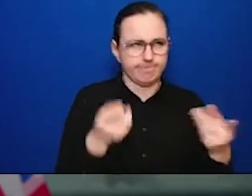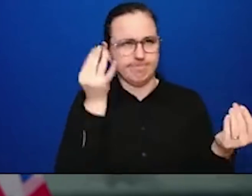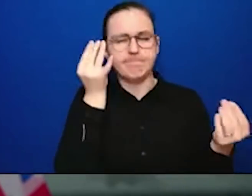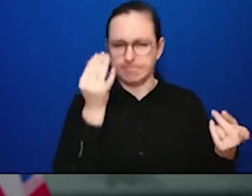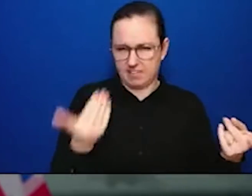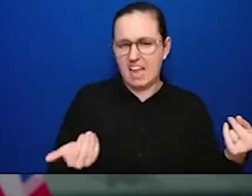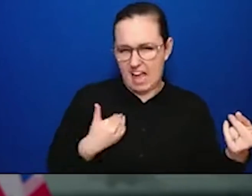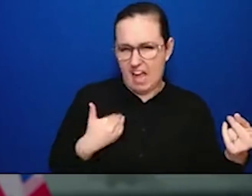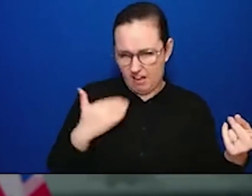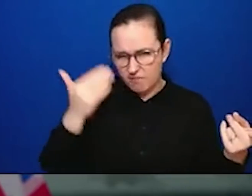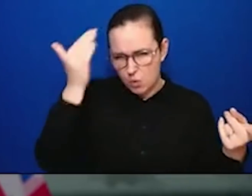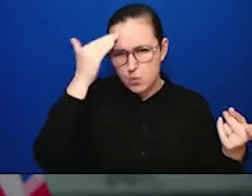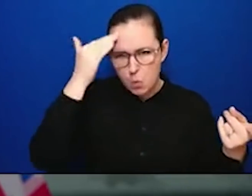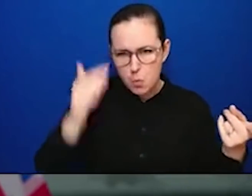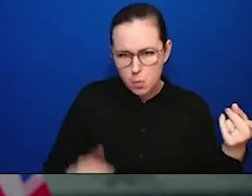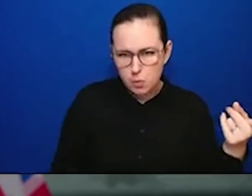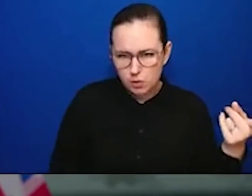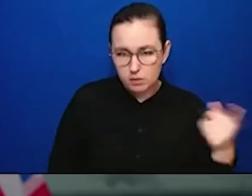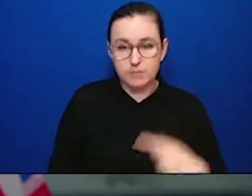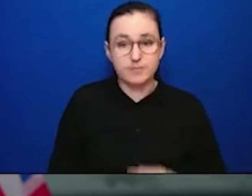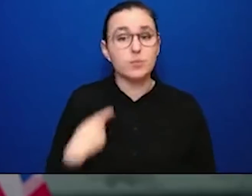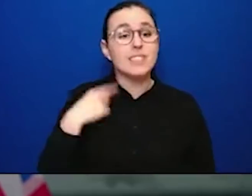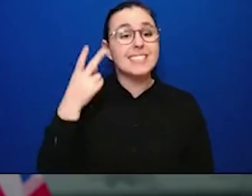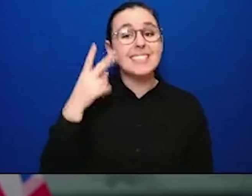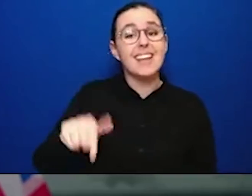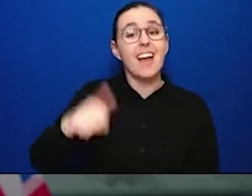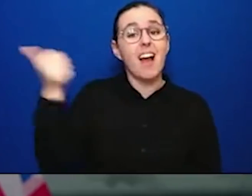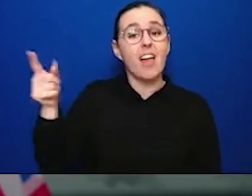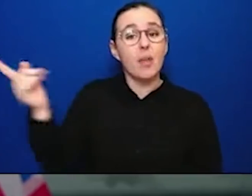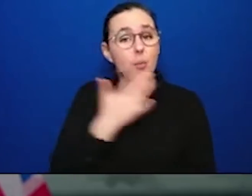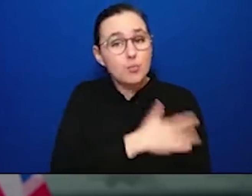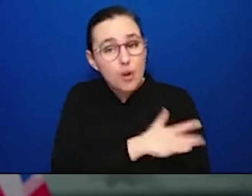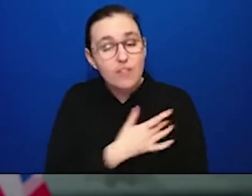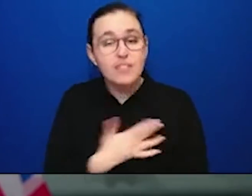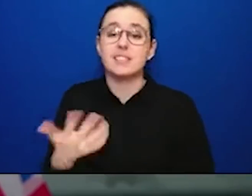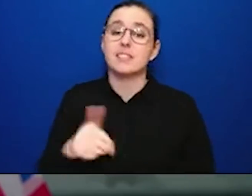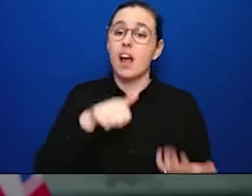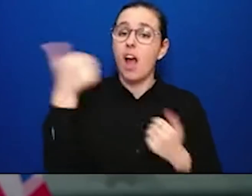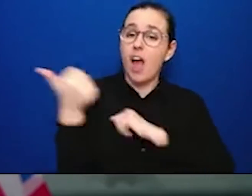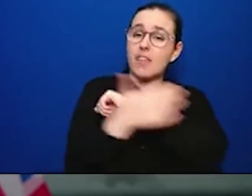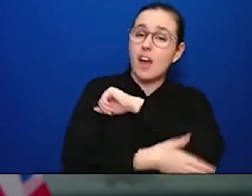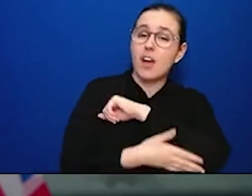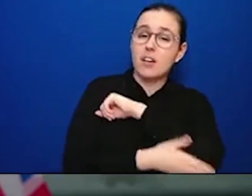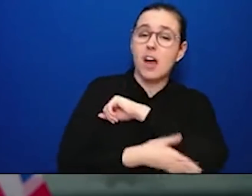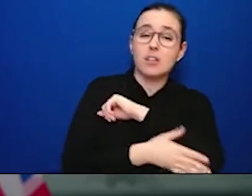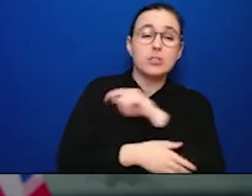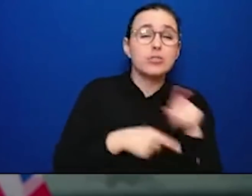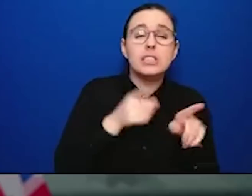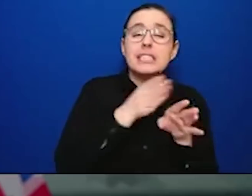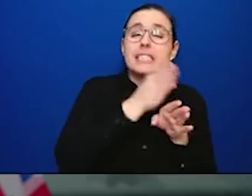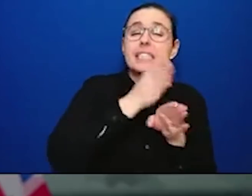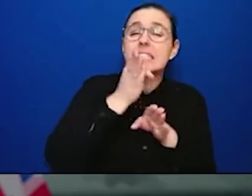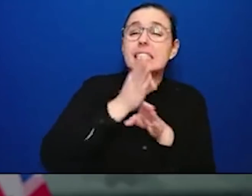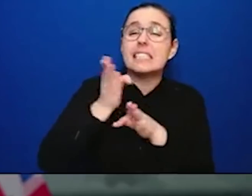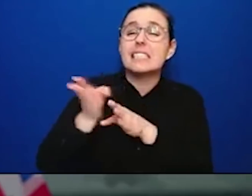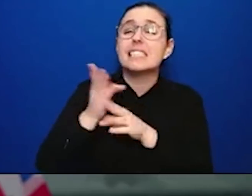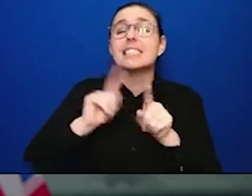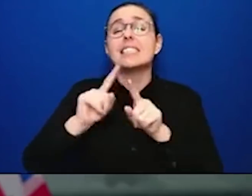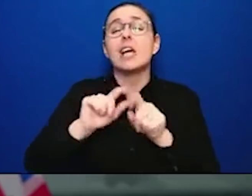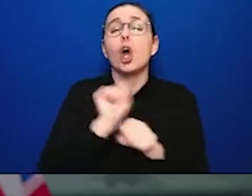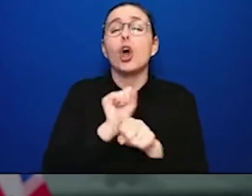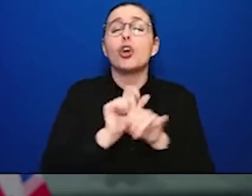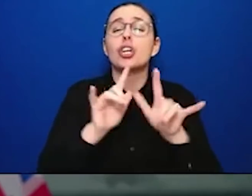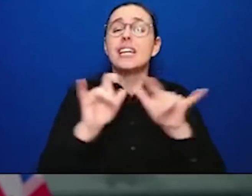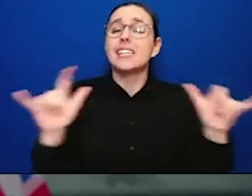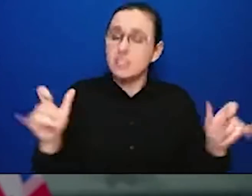in other countries, everything from trucking to airlines having to cancel flights. Those are the types of things we